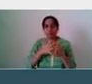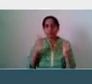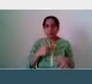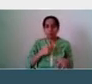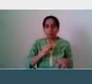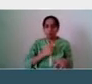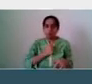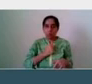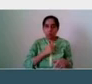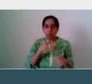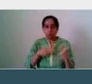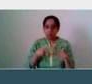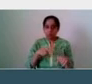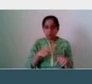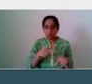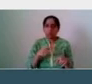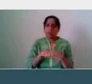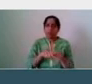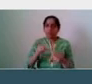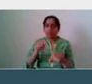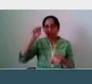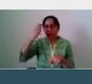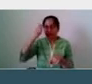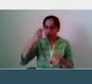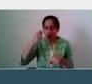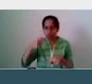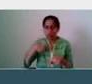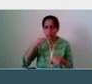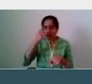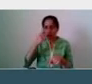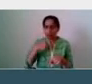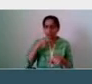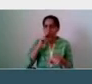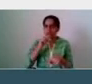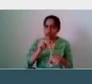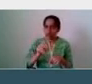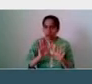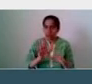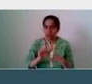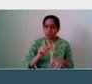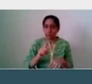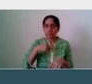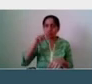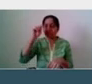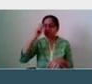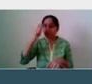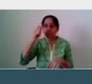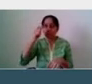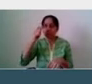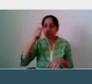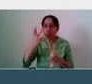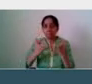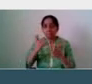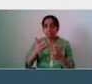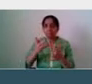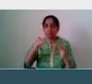dominant culture english let's say and you have to speak english but your english is not that good according to the standards